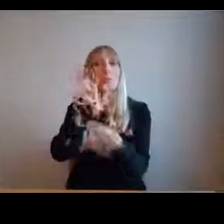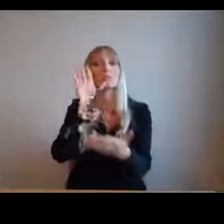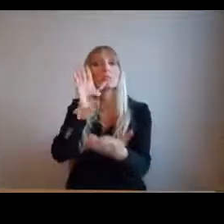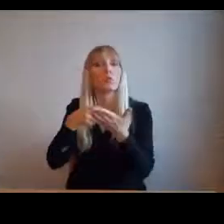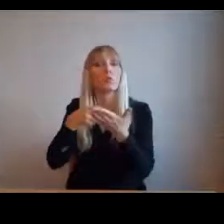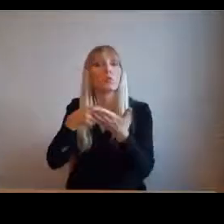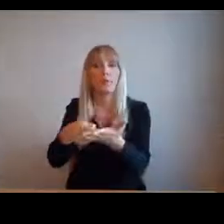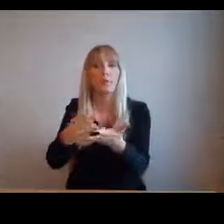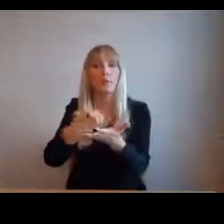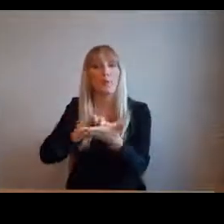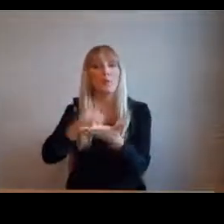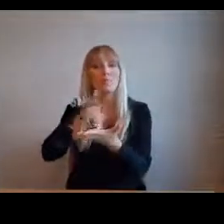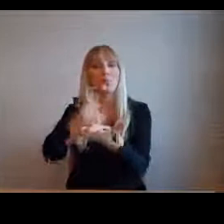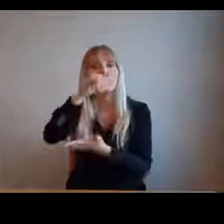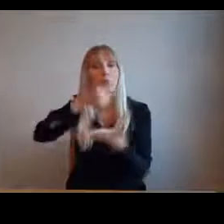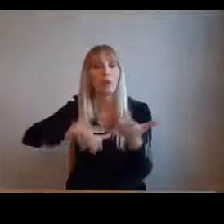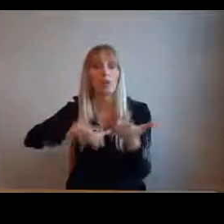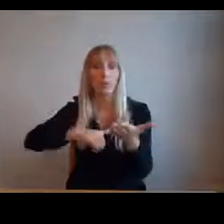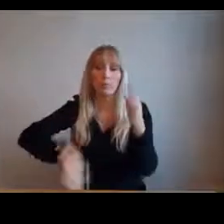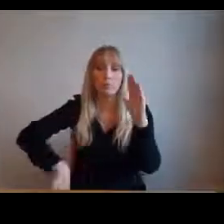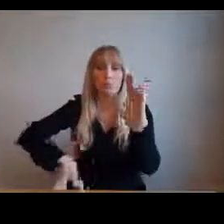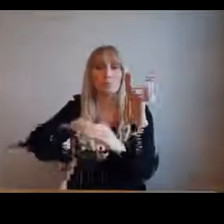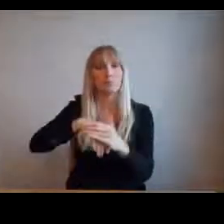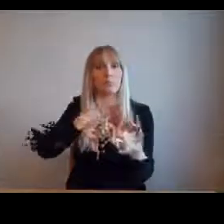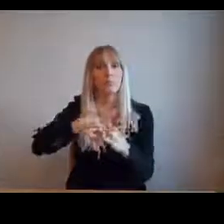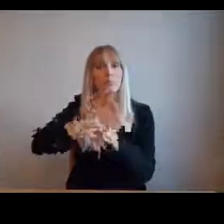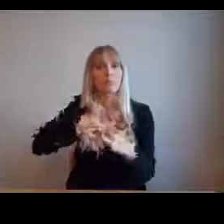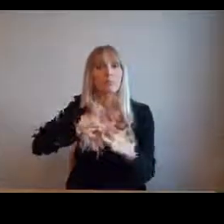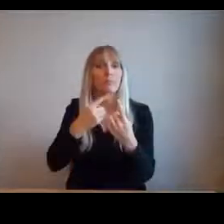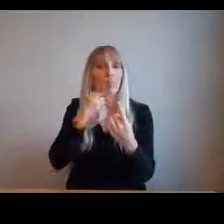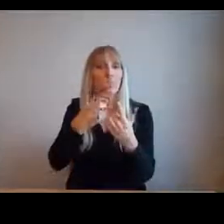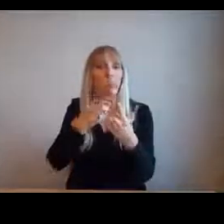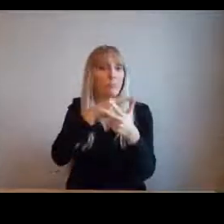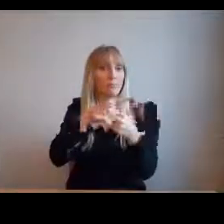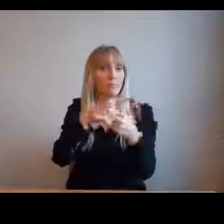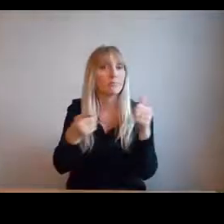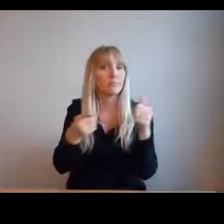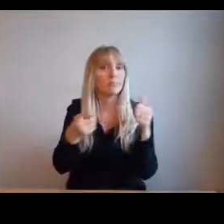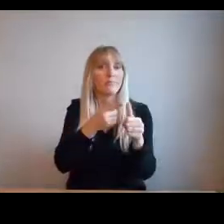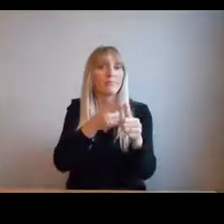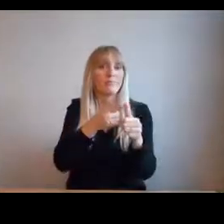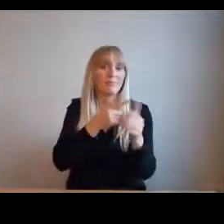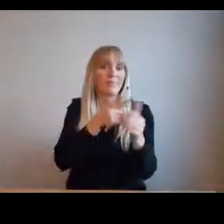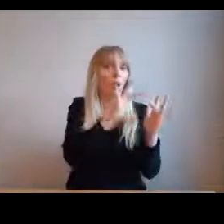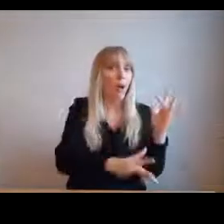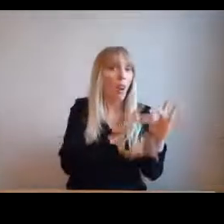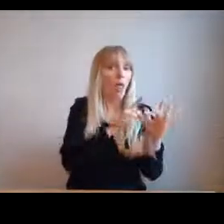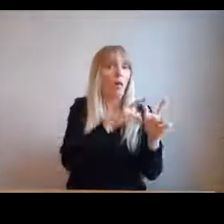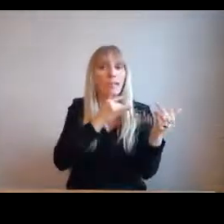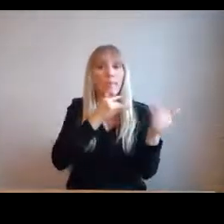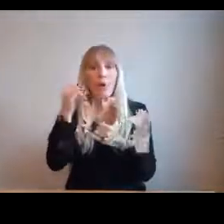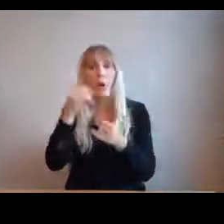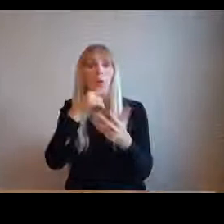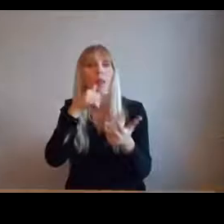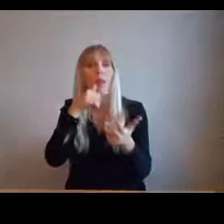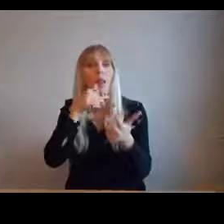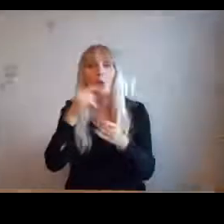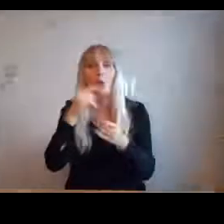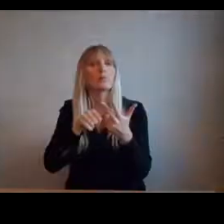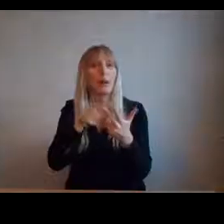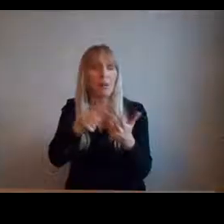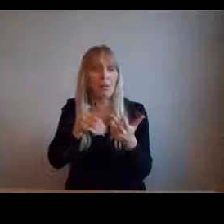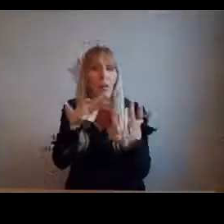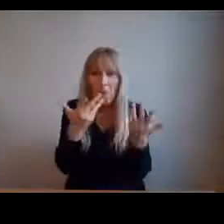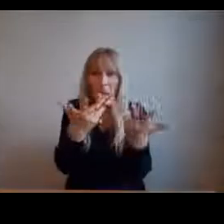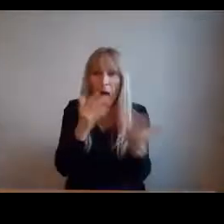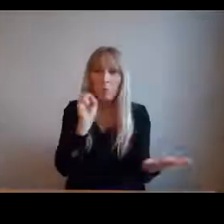printed consultation materials using any of these methods. So just a quick reminder now on how to submit a question if you haven't